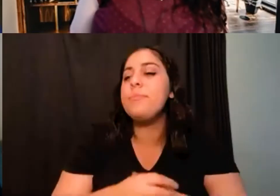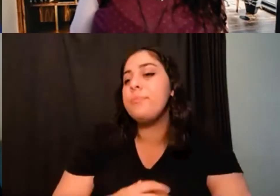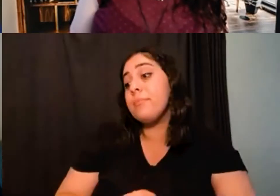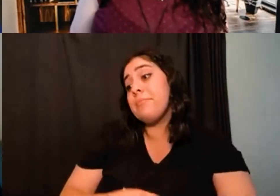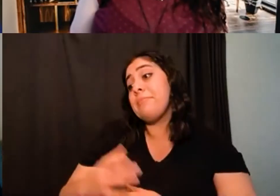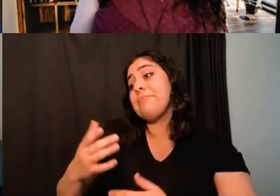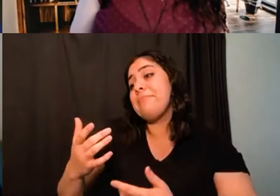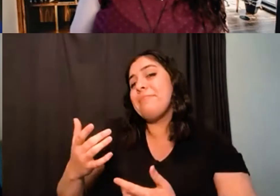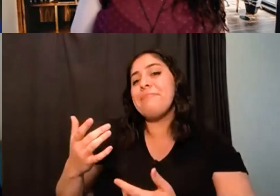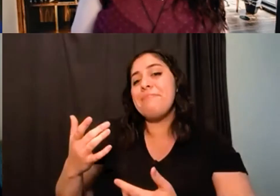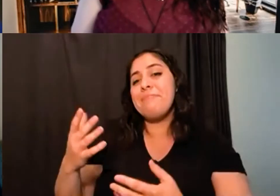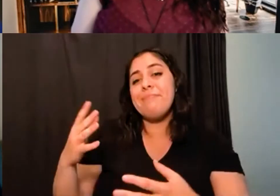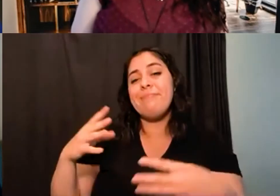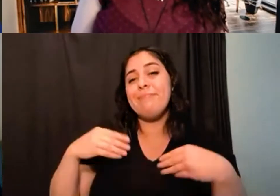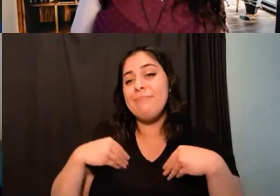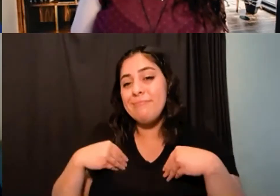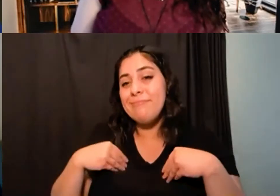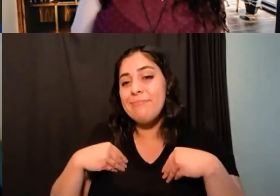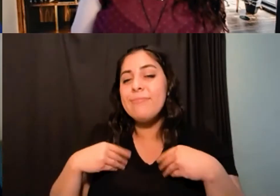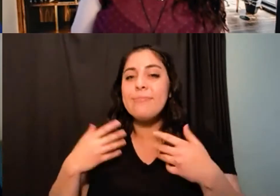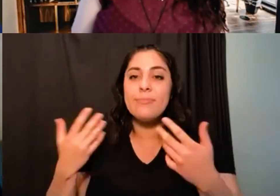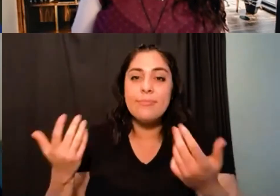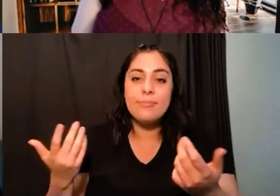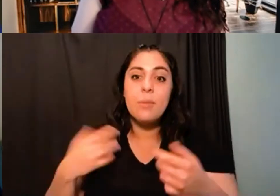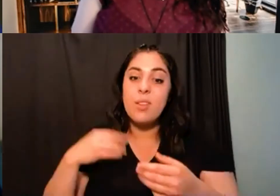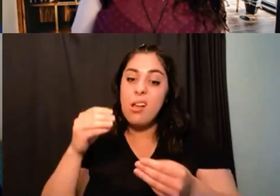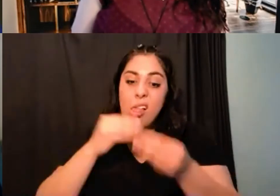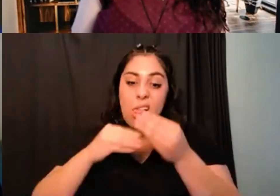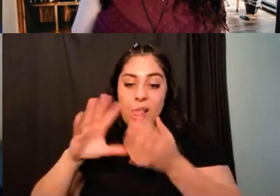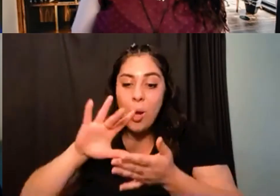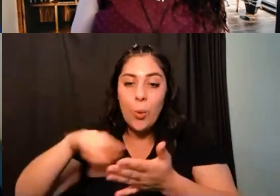did make sure my plate was clean.